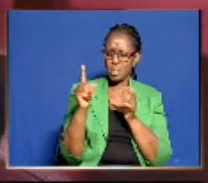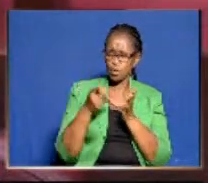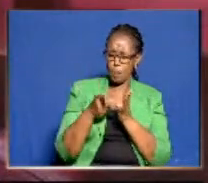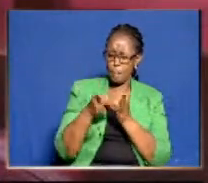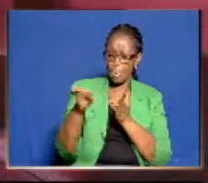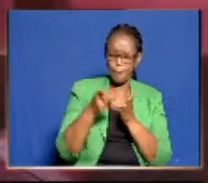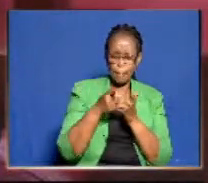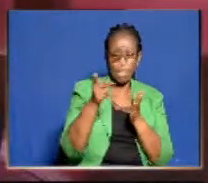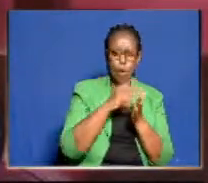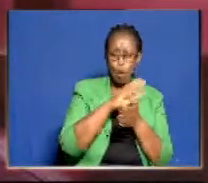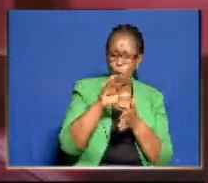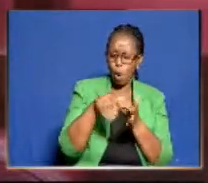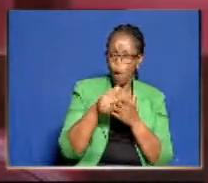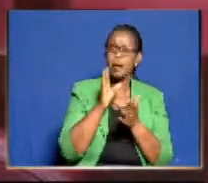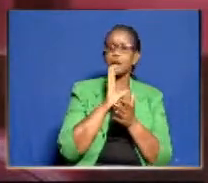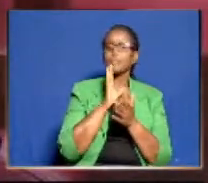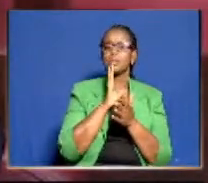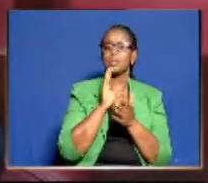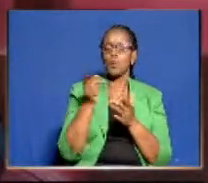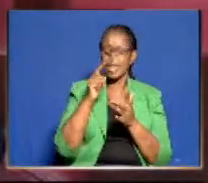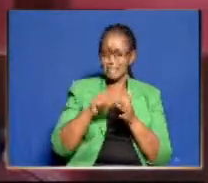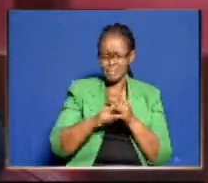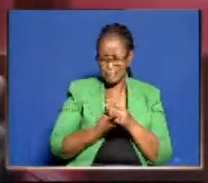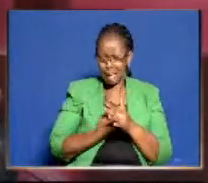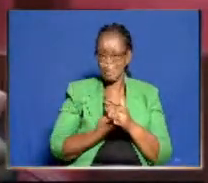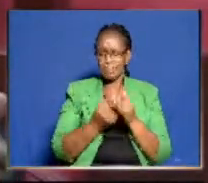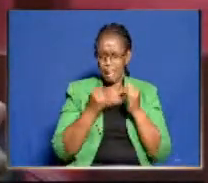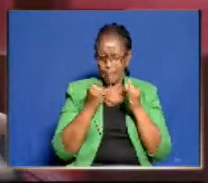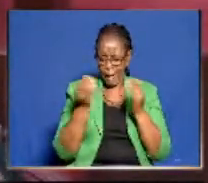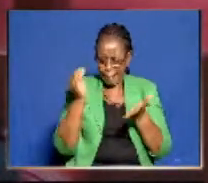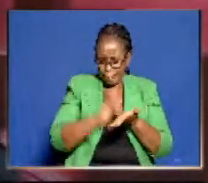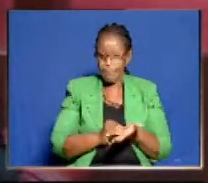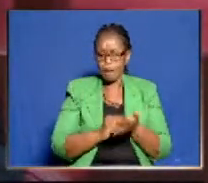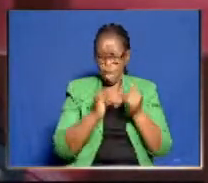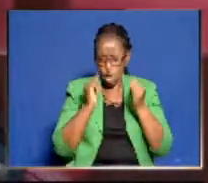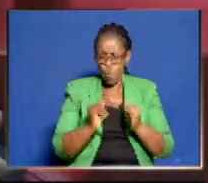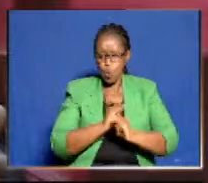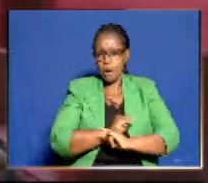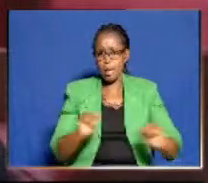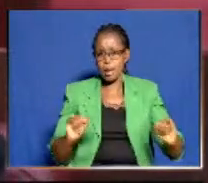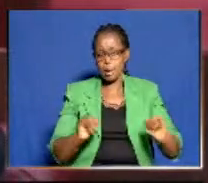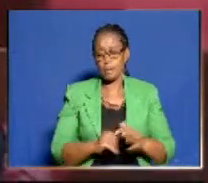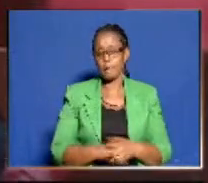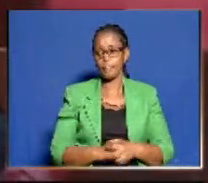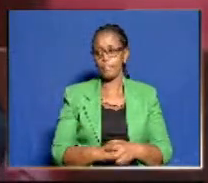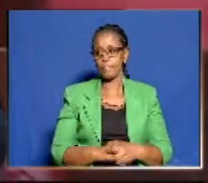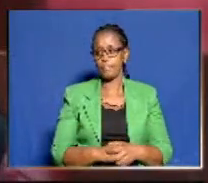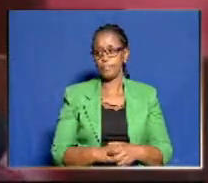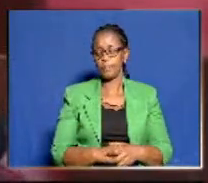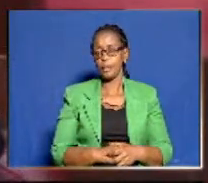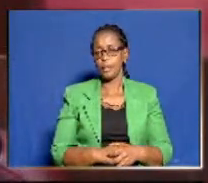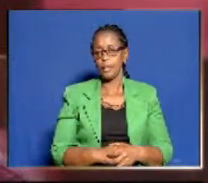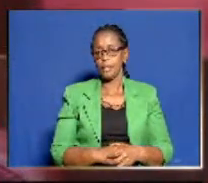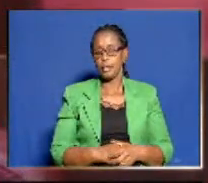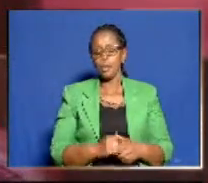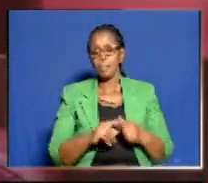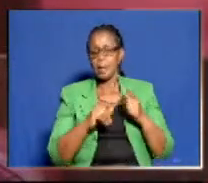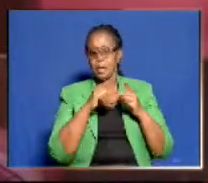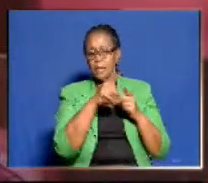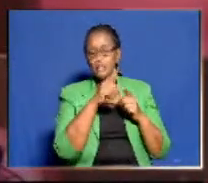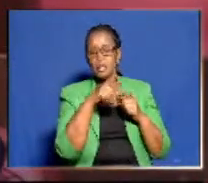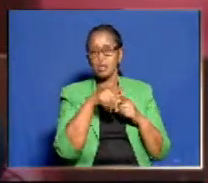start afresh. However, we know we have the issue of debt ceiling, Mr. Speaker. They are saying We cannot do